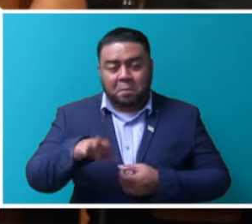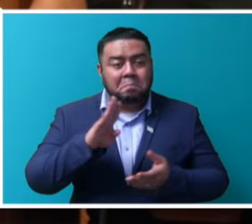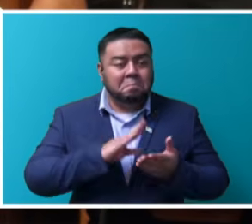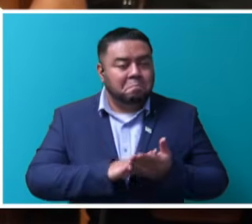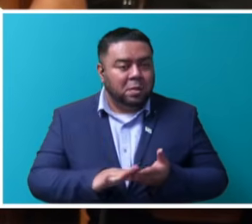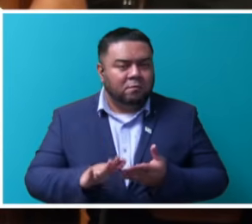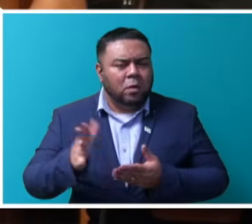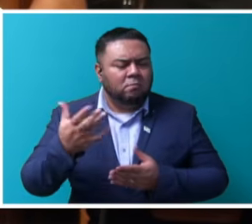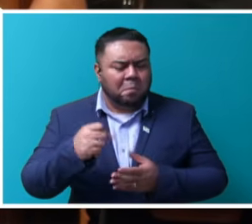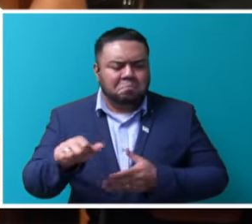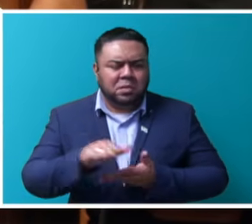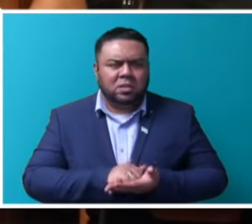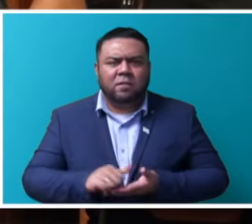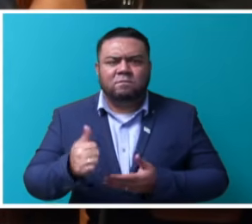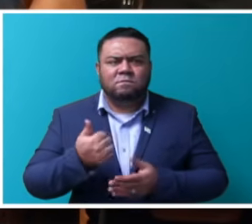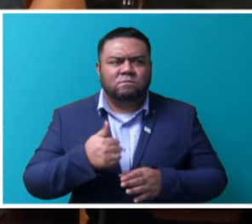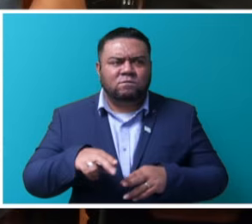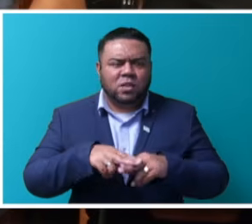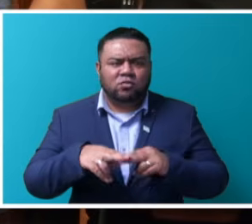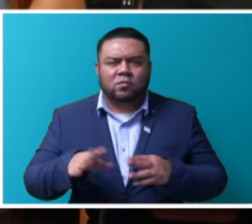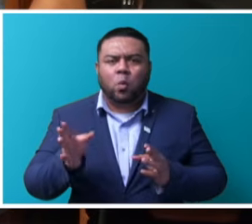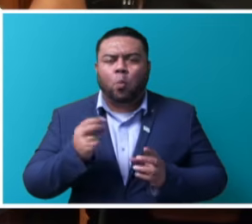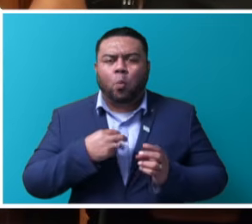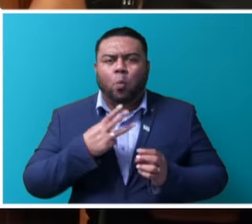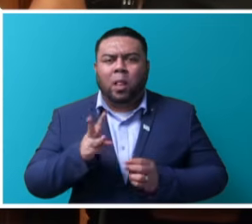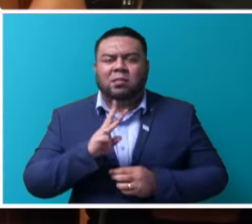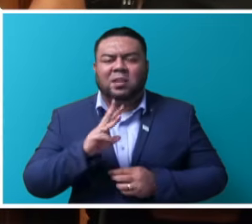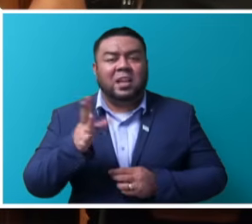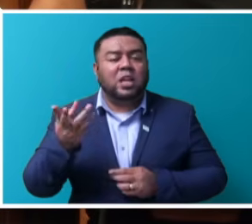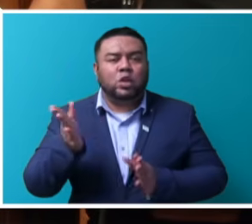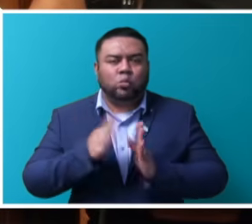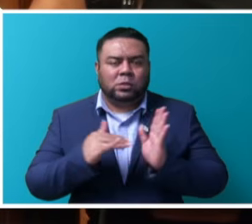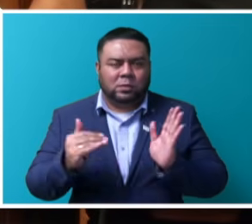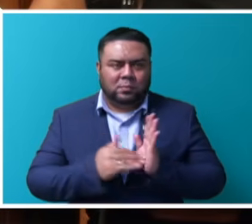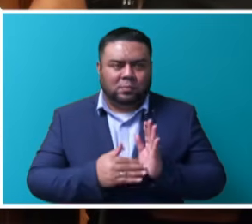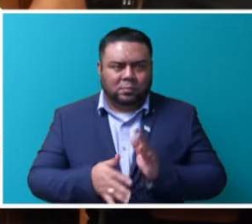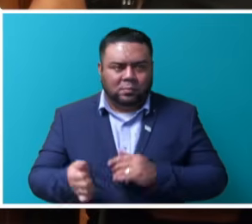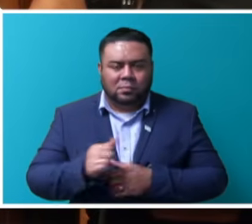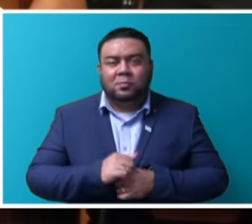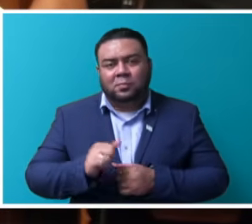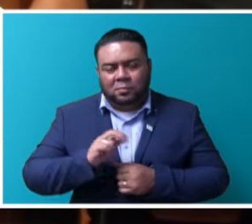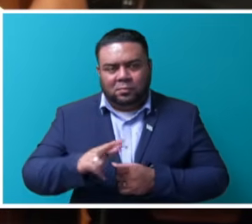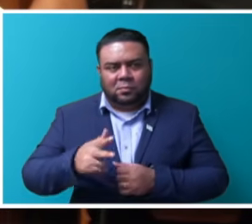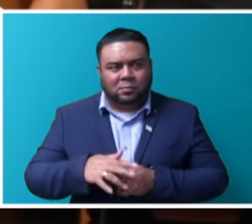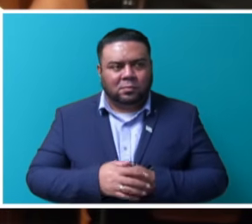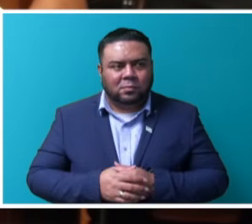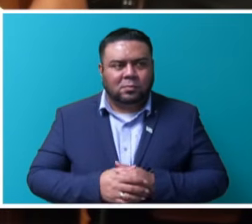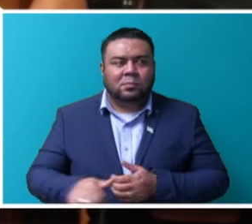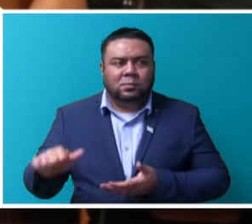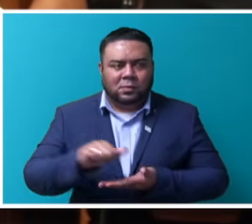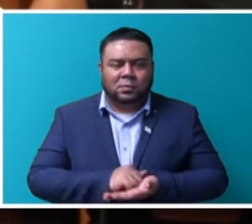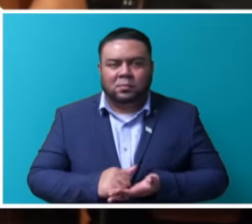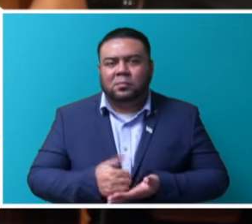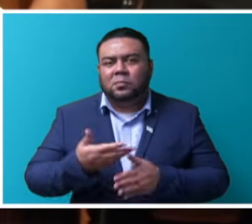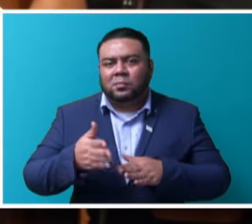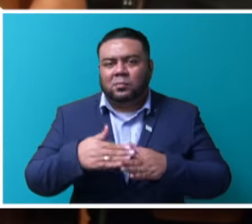purchase of a new Fiji house in Wellington, New Zealand. The Cabinet has approved the sale of the current property and the purchase of a new property